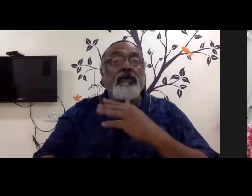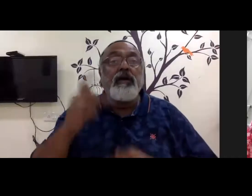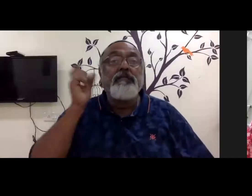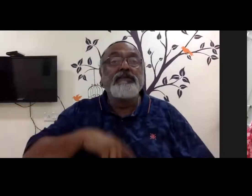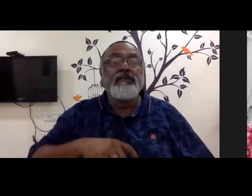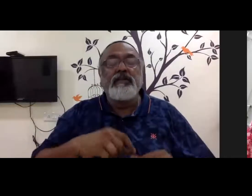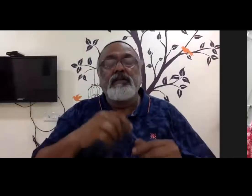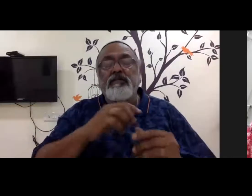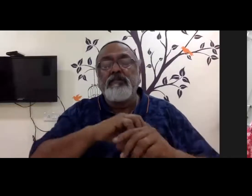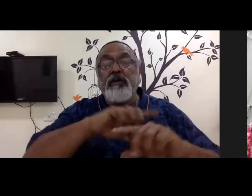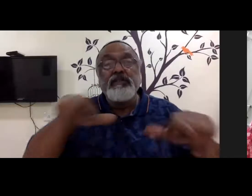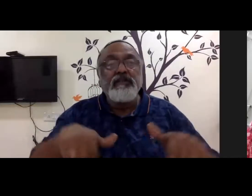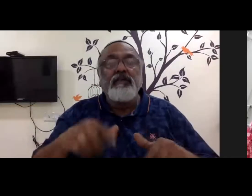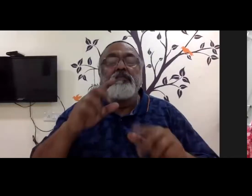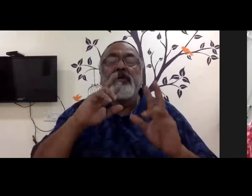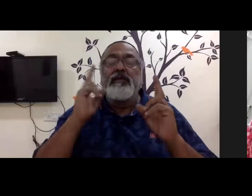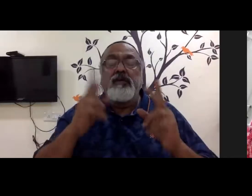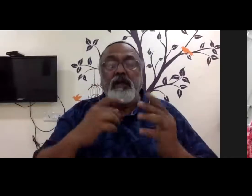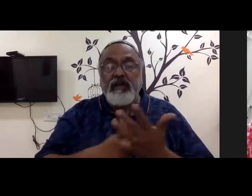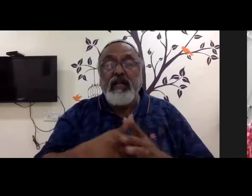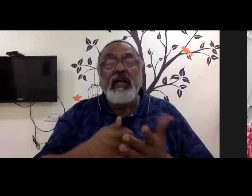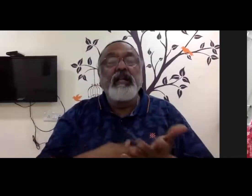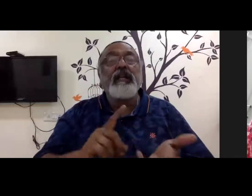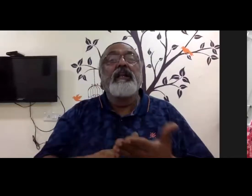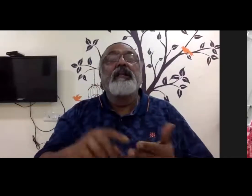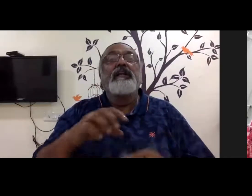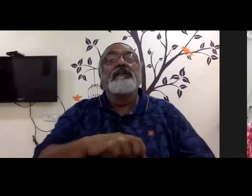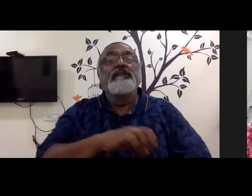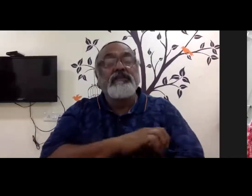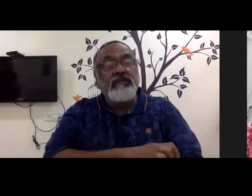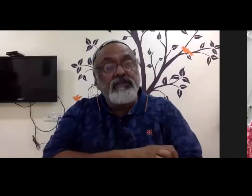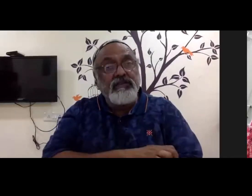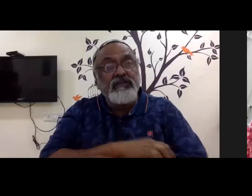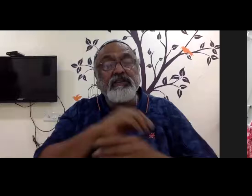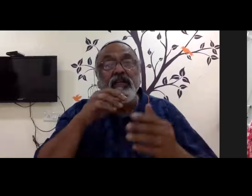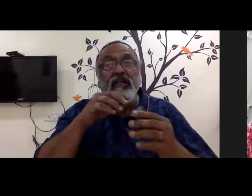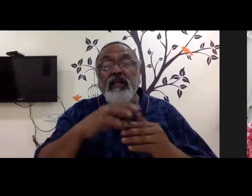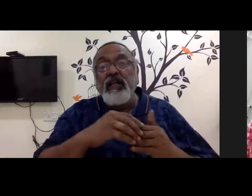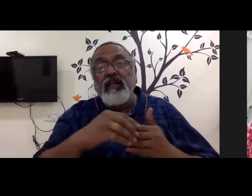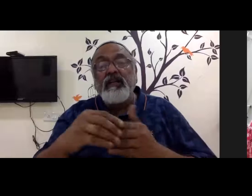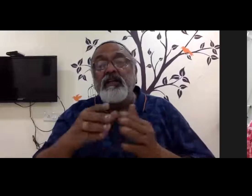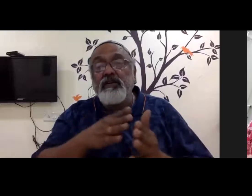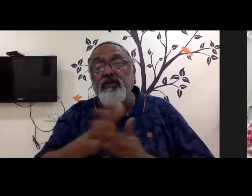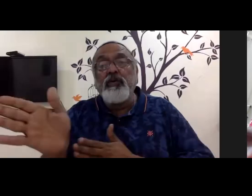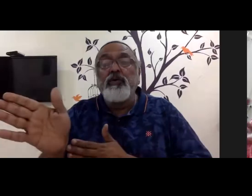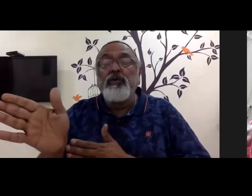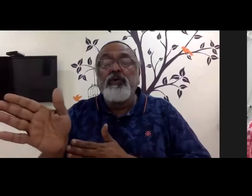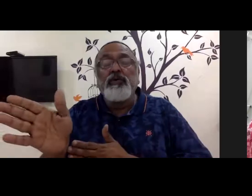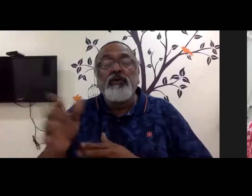have you have a rare disease, which is leading, which is actually